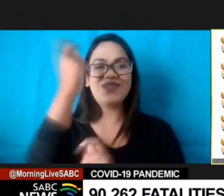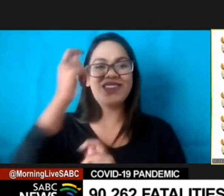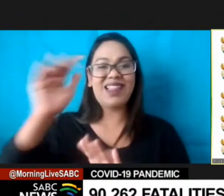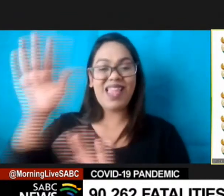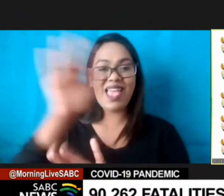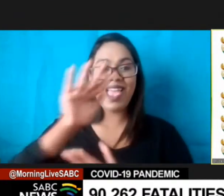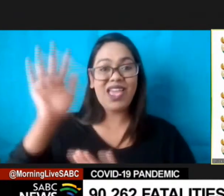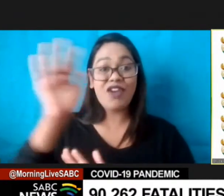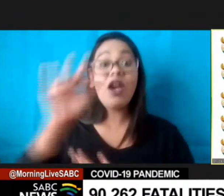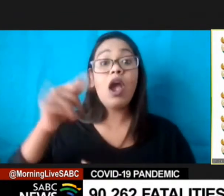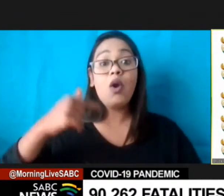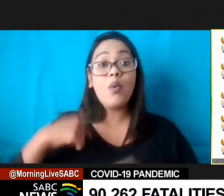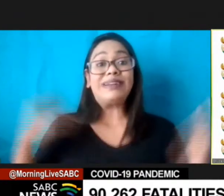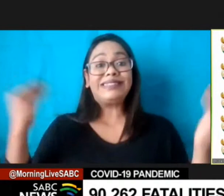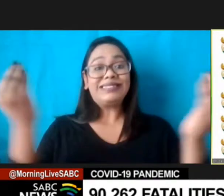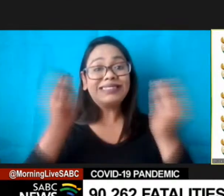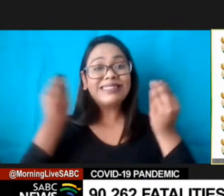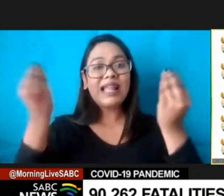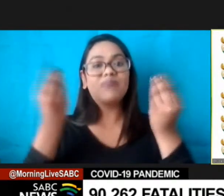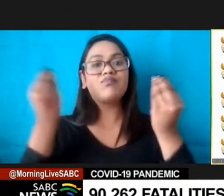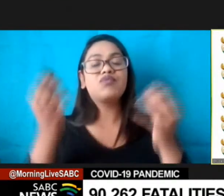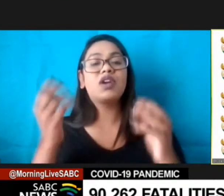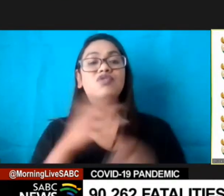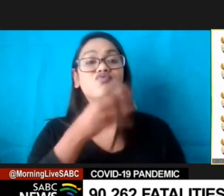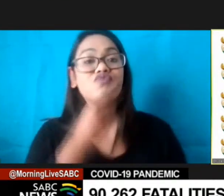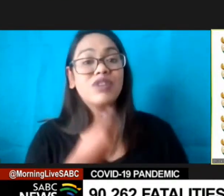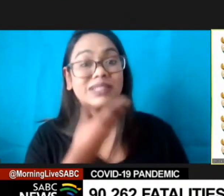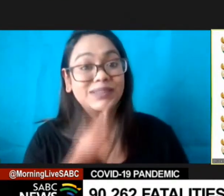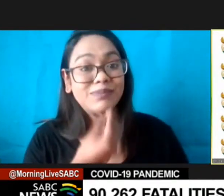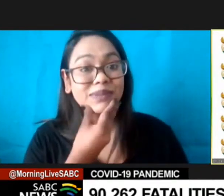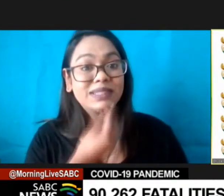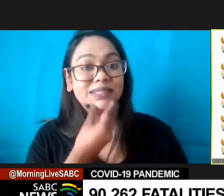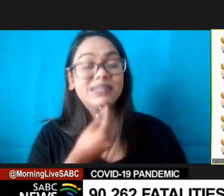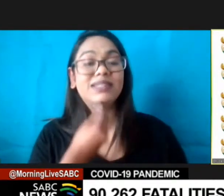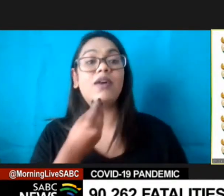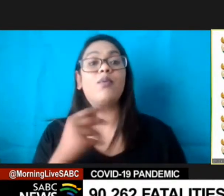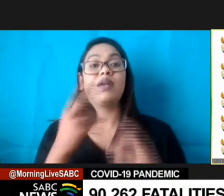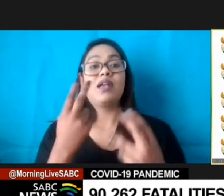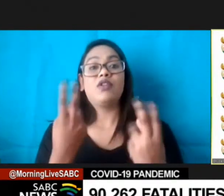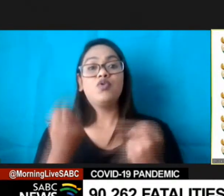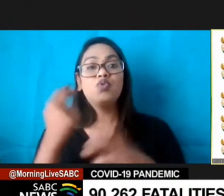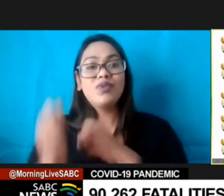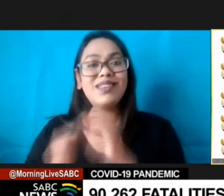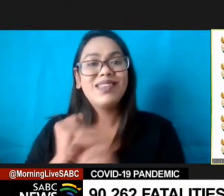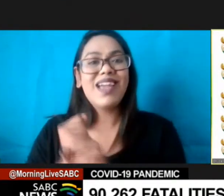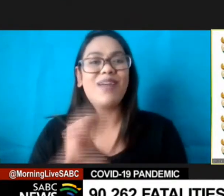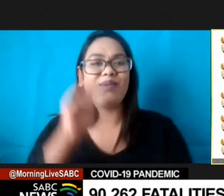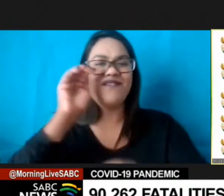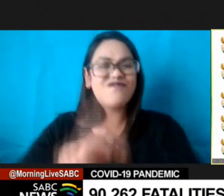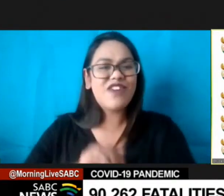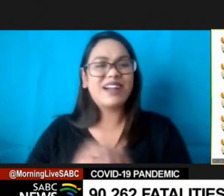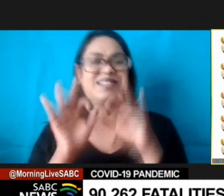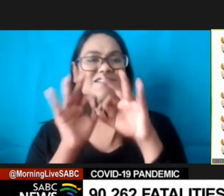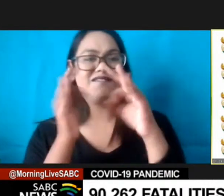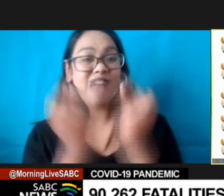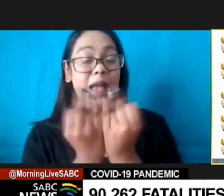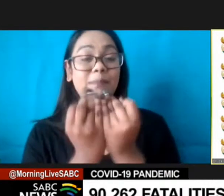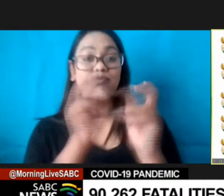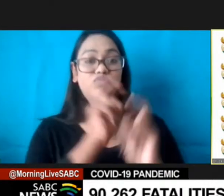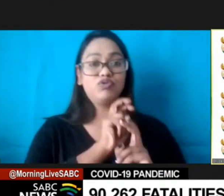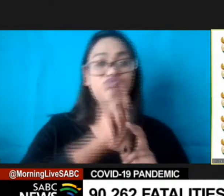with relatives and friends. We will be traveling for many hours in private cars, in taxis, in buses, trains,